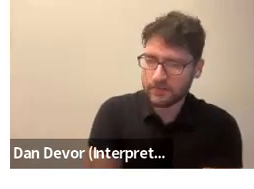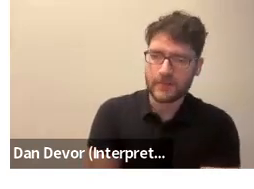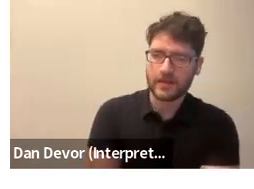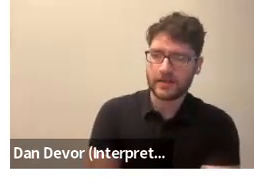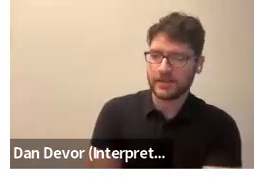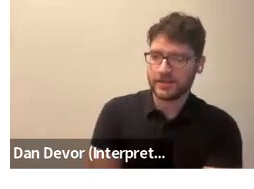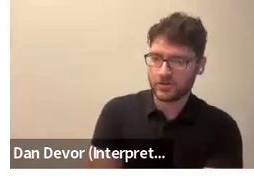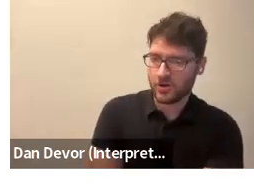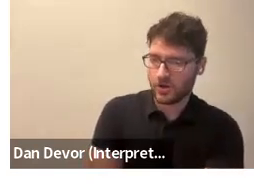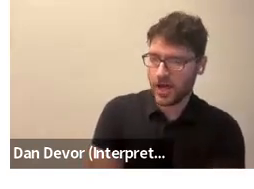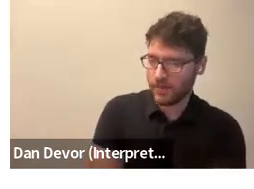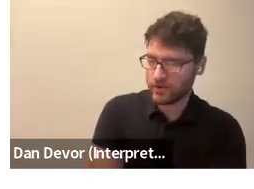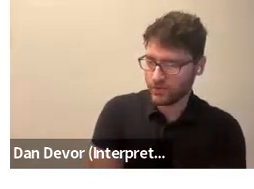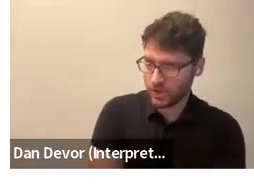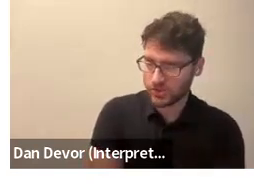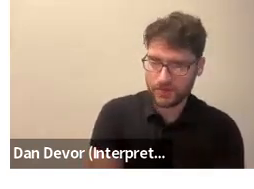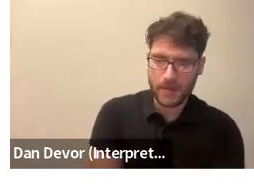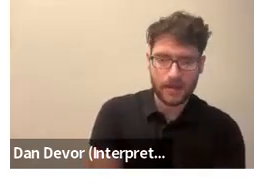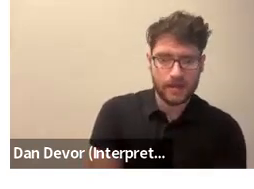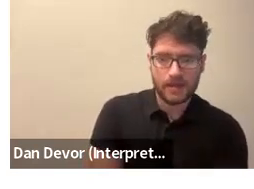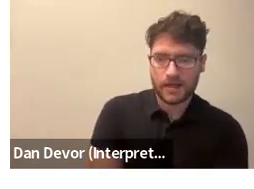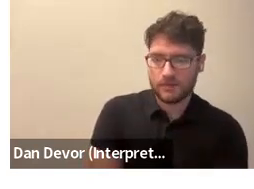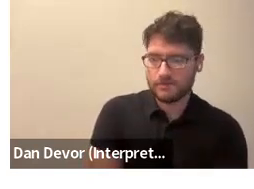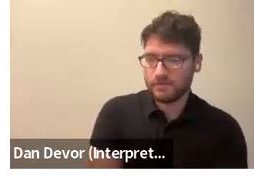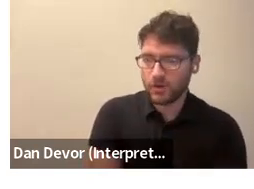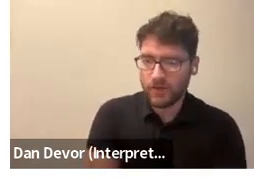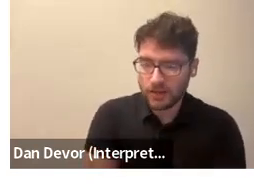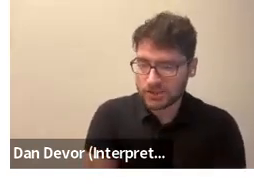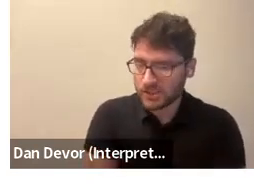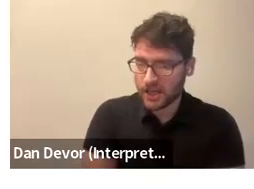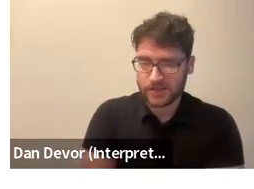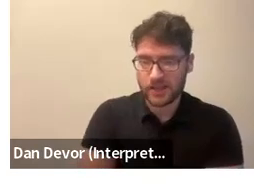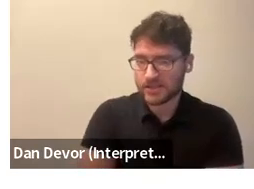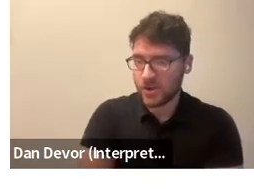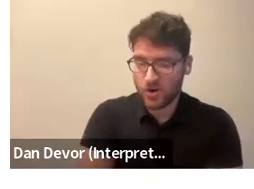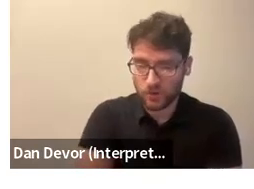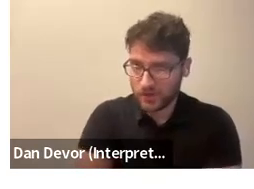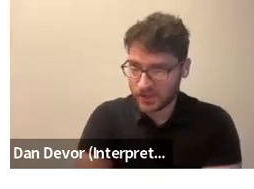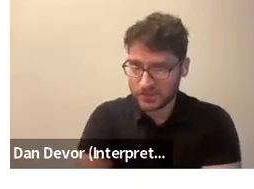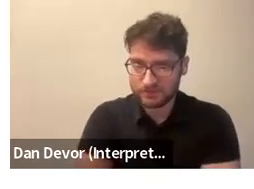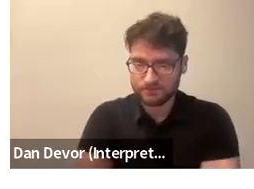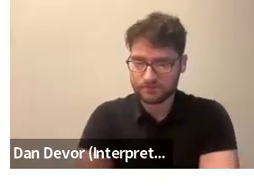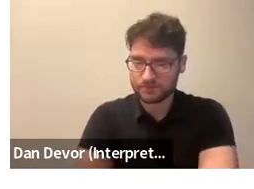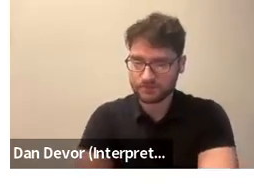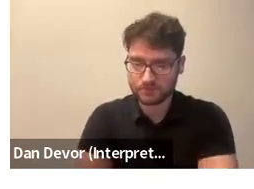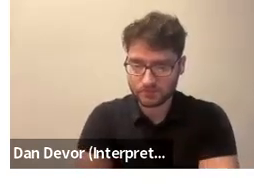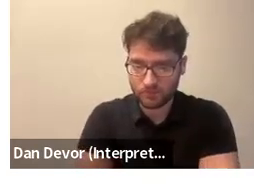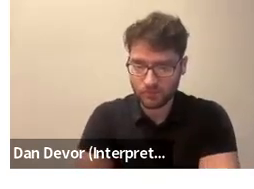body is doing. Those are all non-manual markers. Morphology, ASL has its own